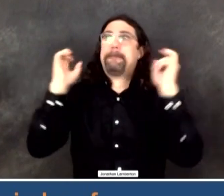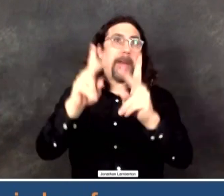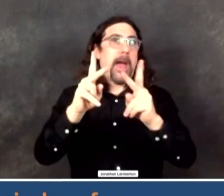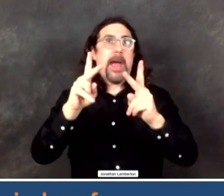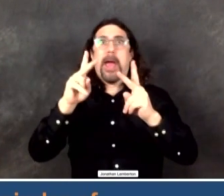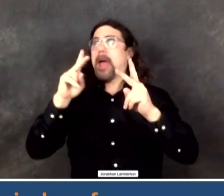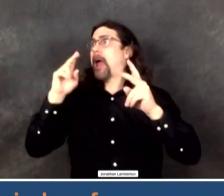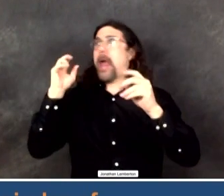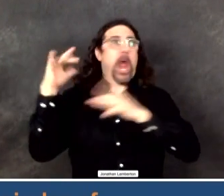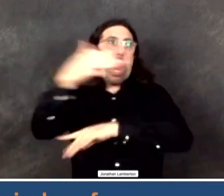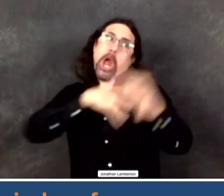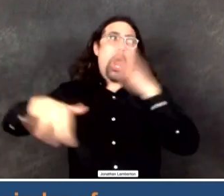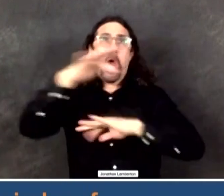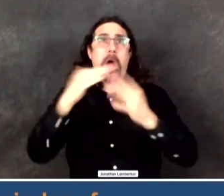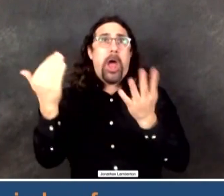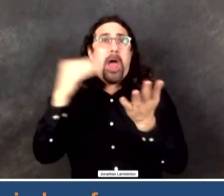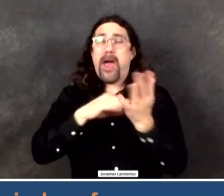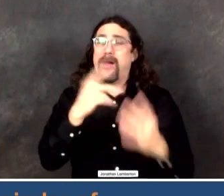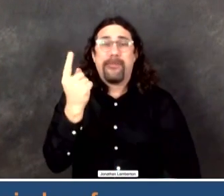sure it doesn't,